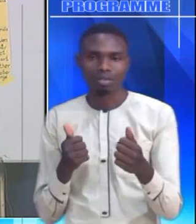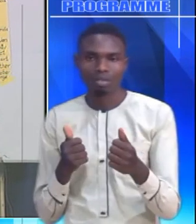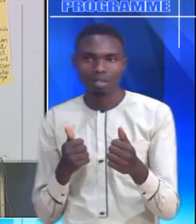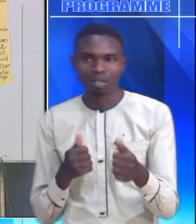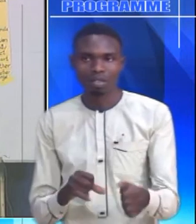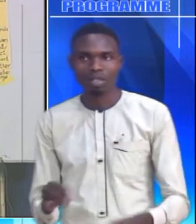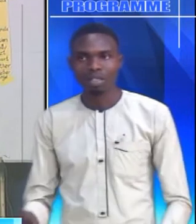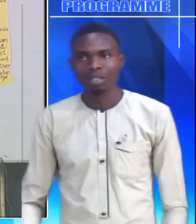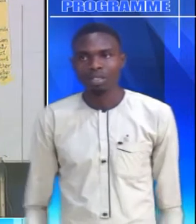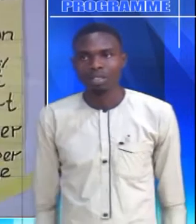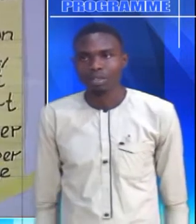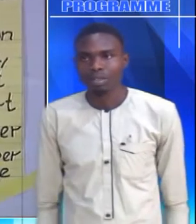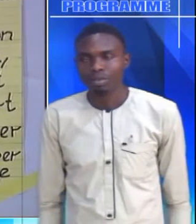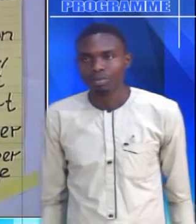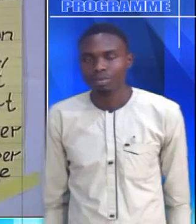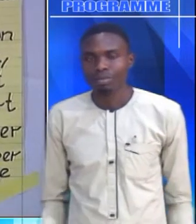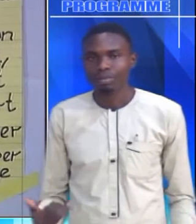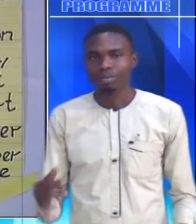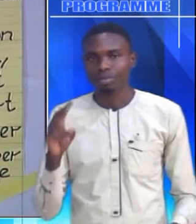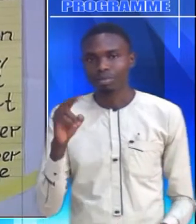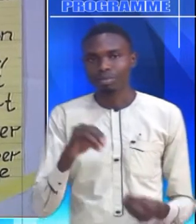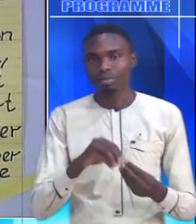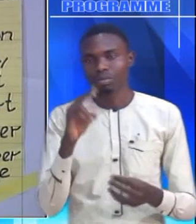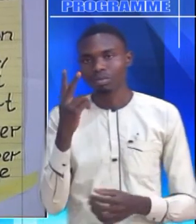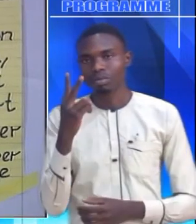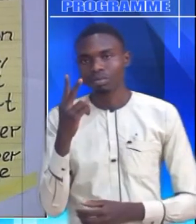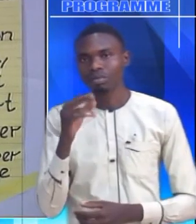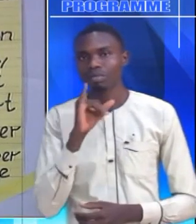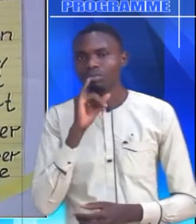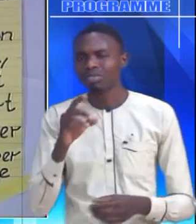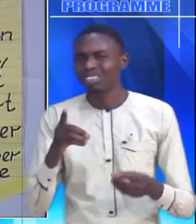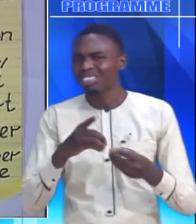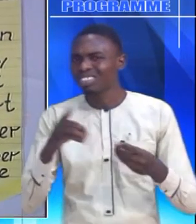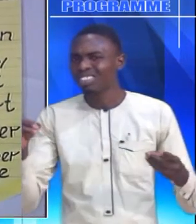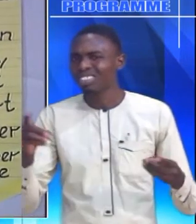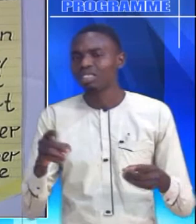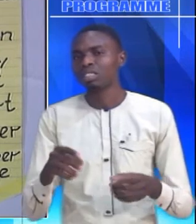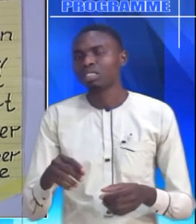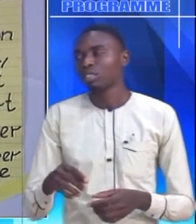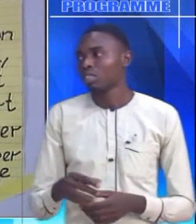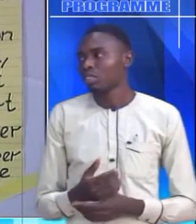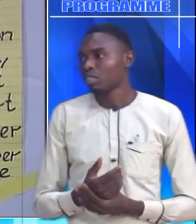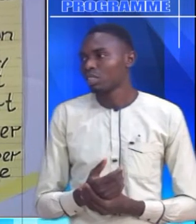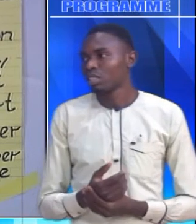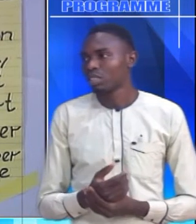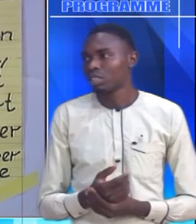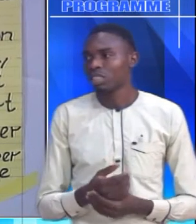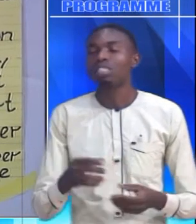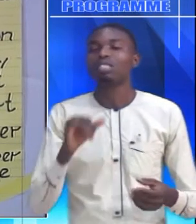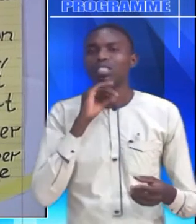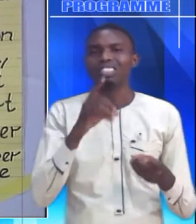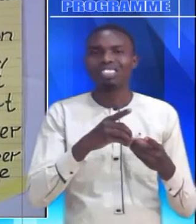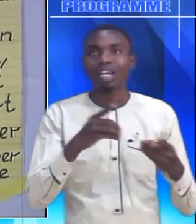to vowel number 2. It's directly opposite of this vowel number 1. It's a short sound because there's